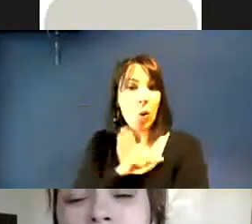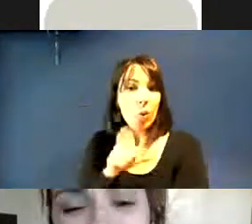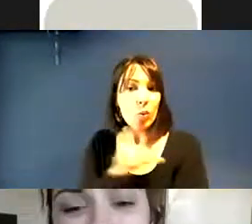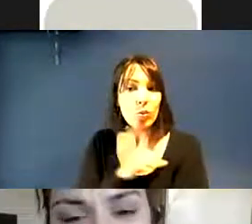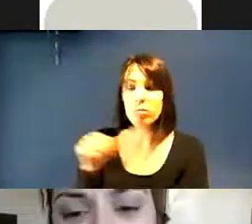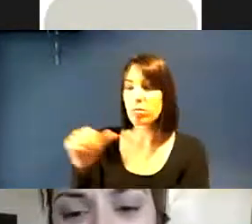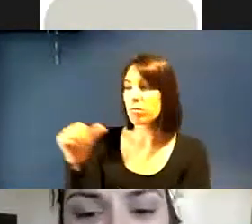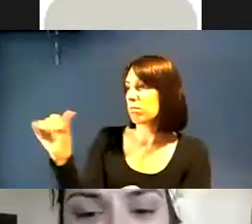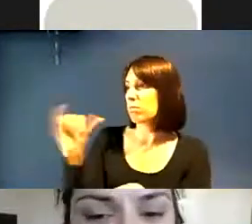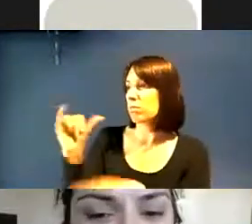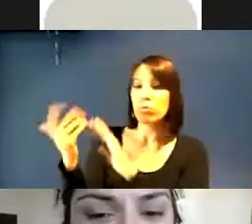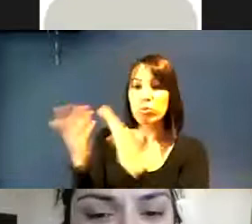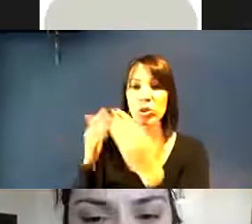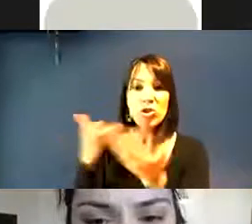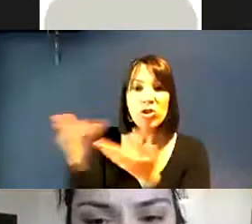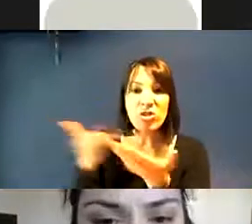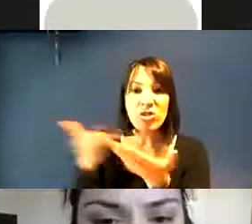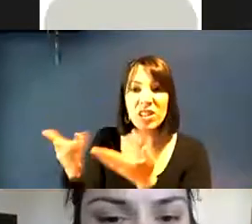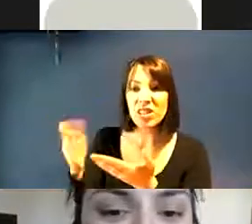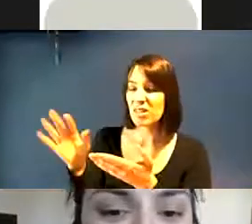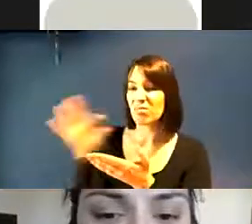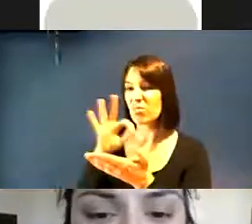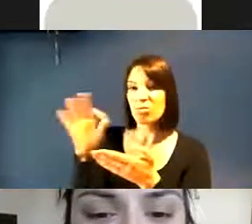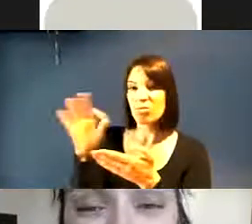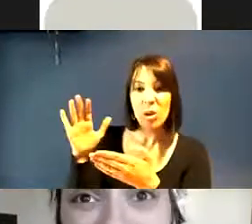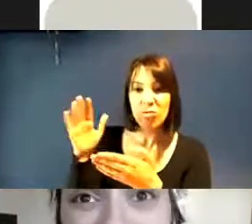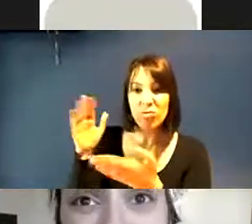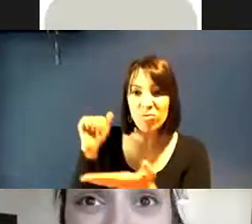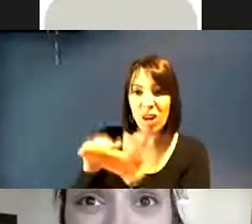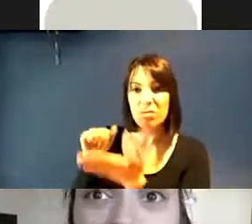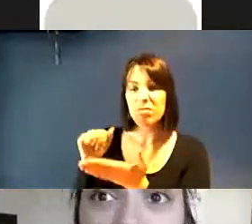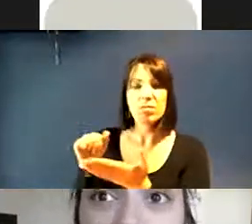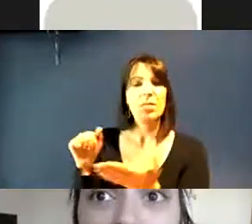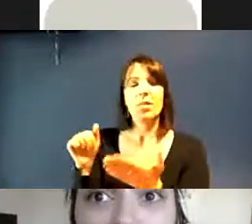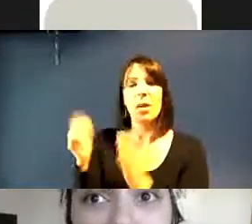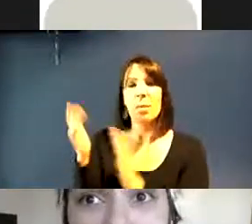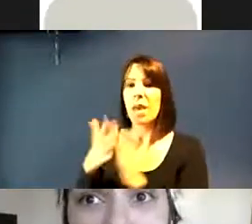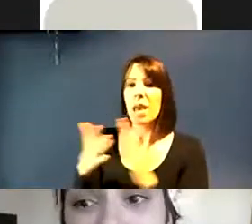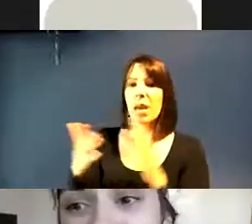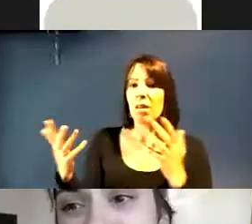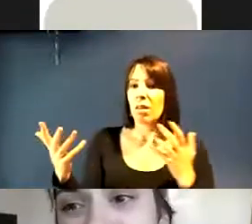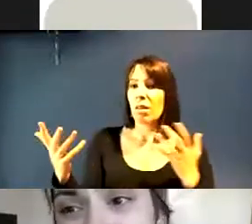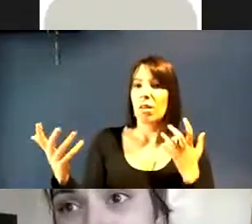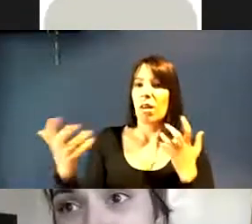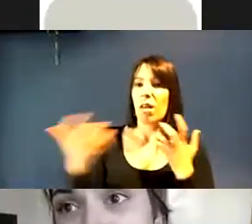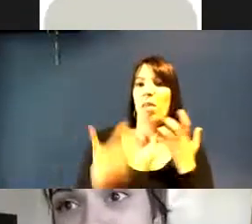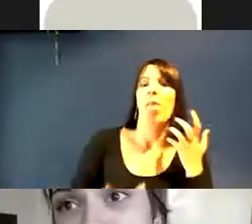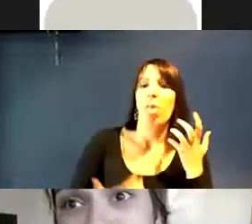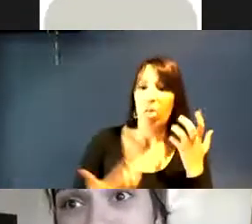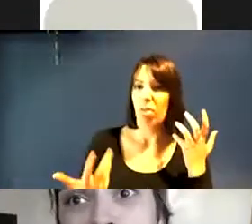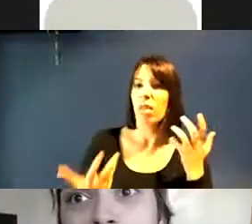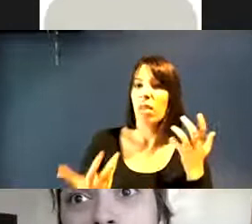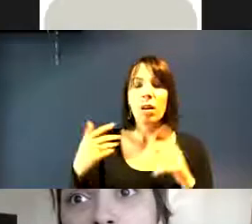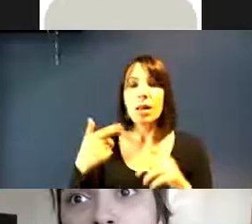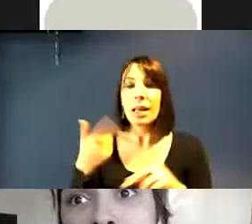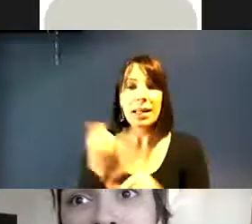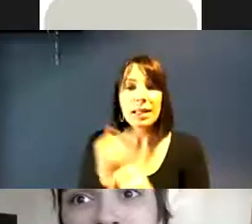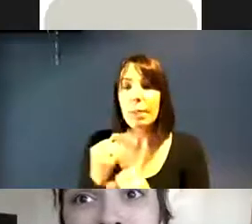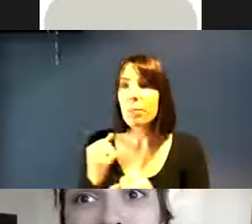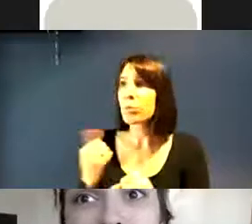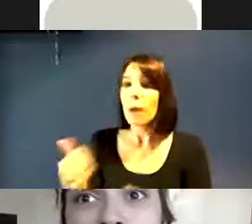to this. You know, ableist attitudes like someone saying, I would never date anyone in a wheelchair,